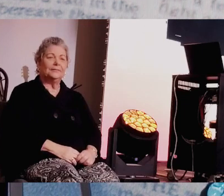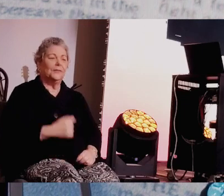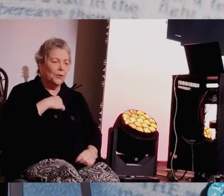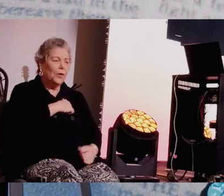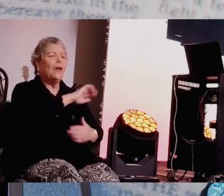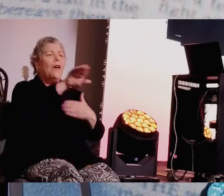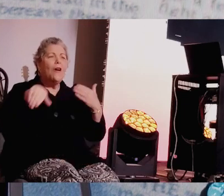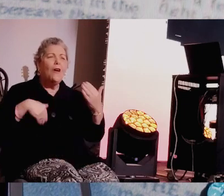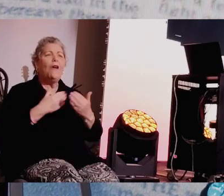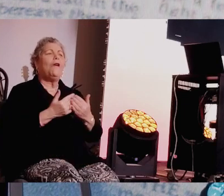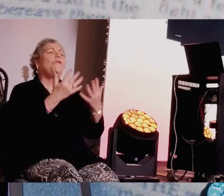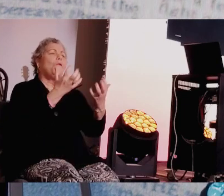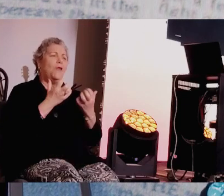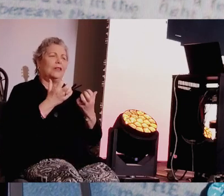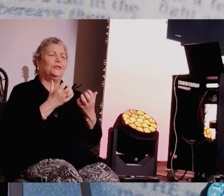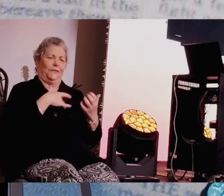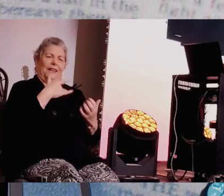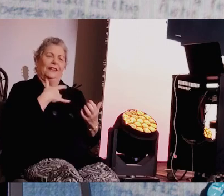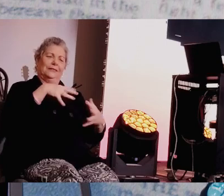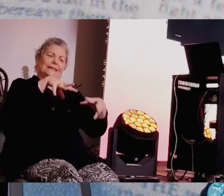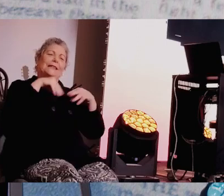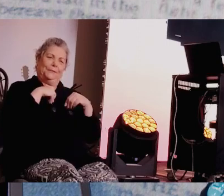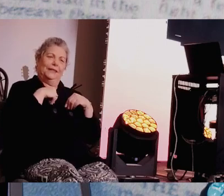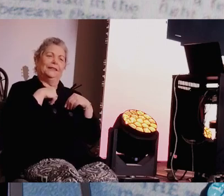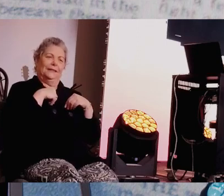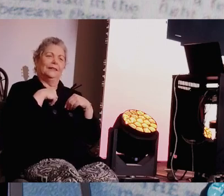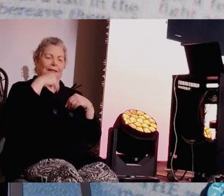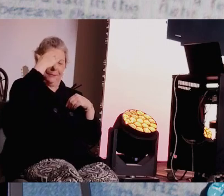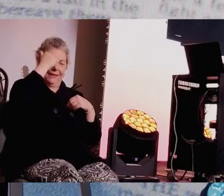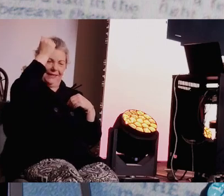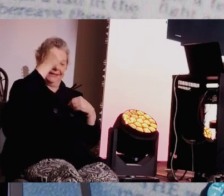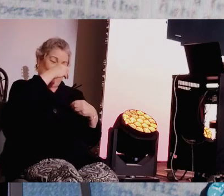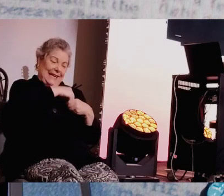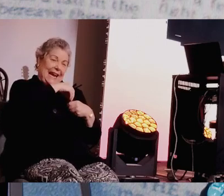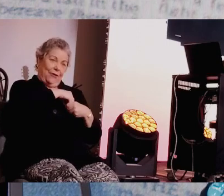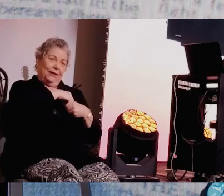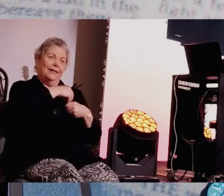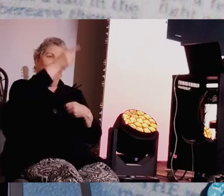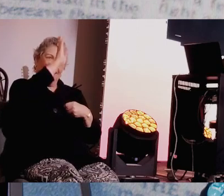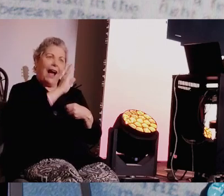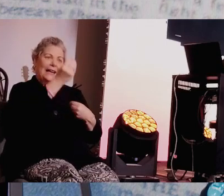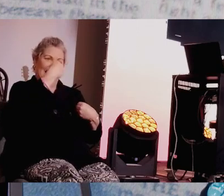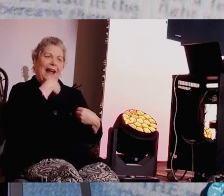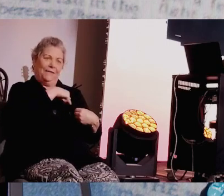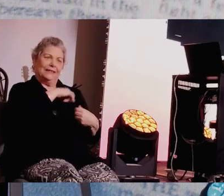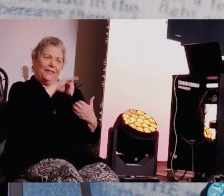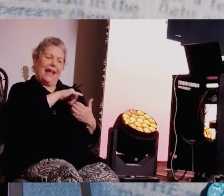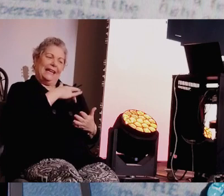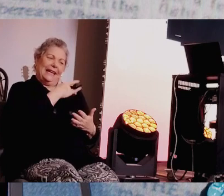We all want to be accepted because inherently that's a need that was placed inside of us when He created